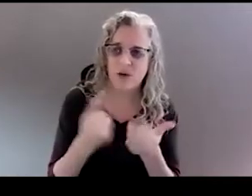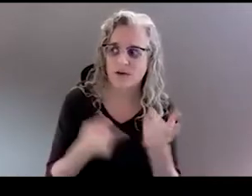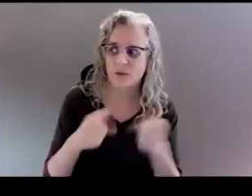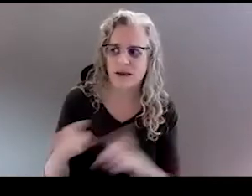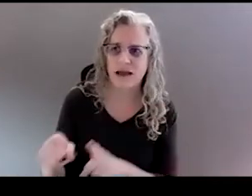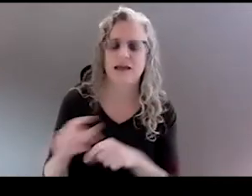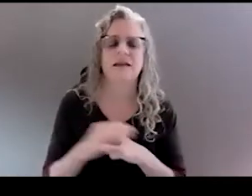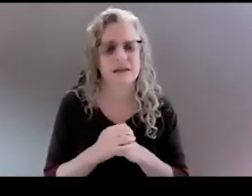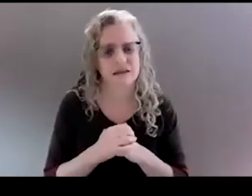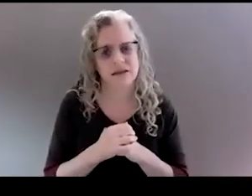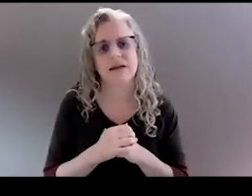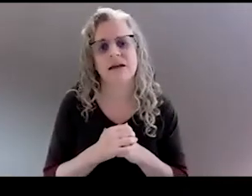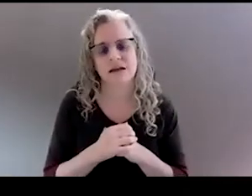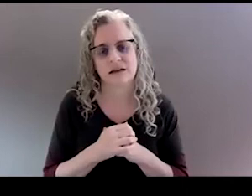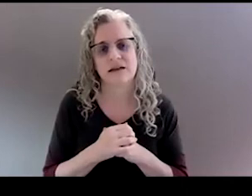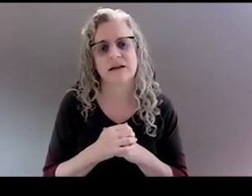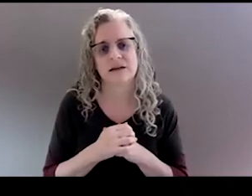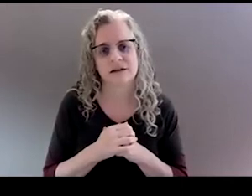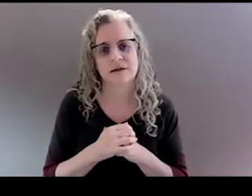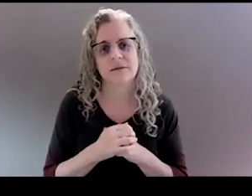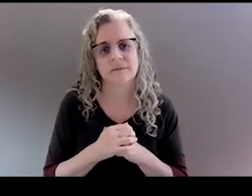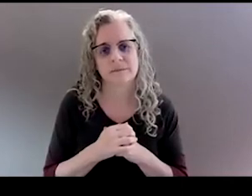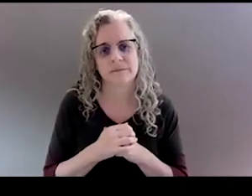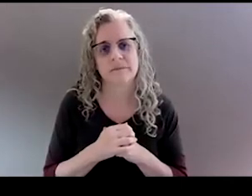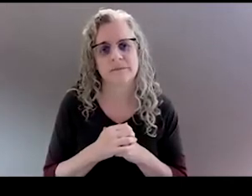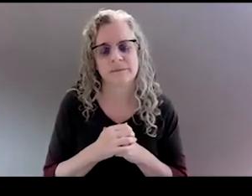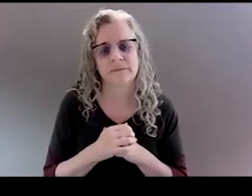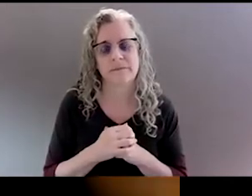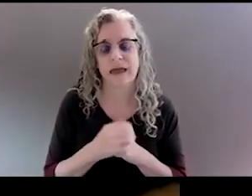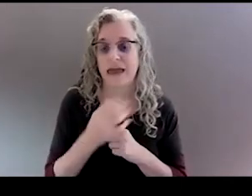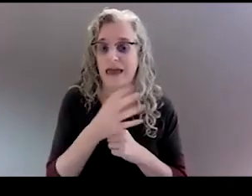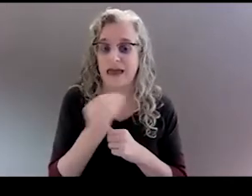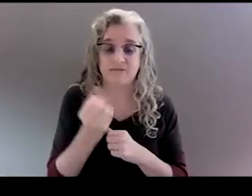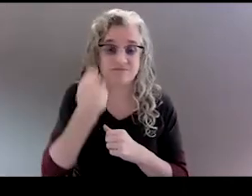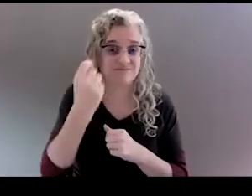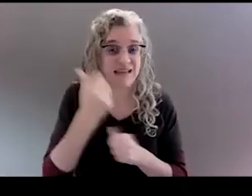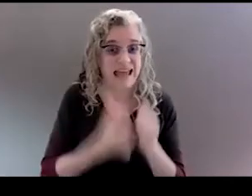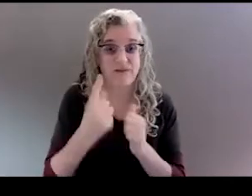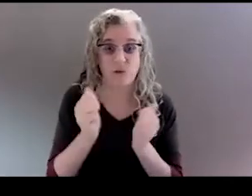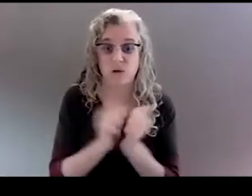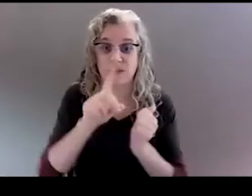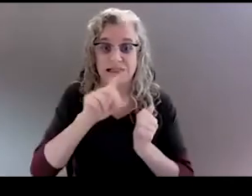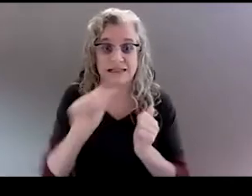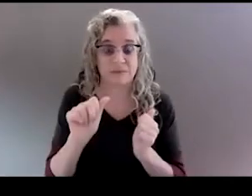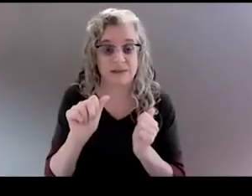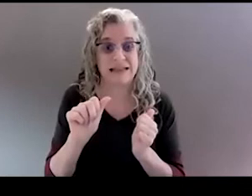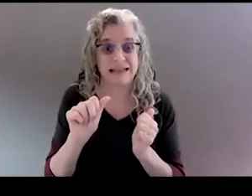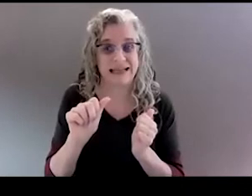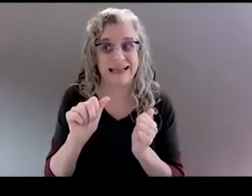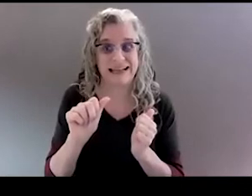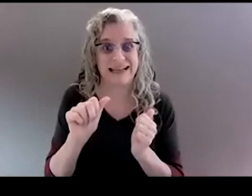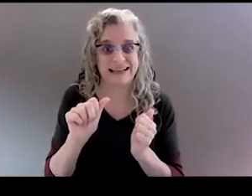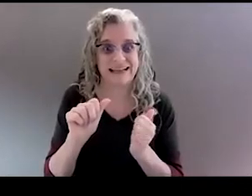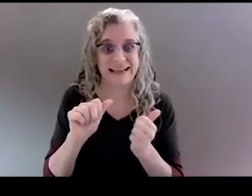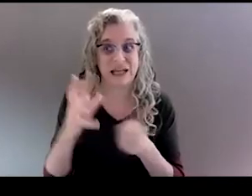redefining and making sure that recognizing that everybody with a disability is actually a bigger group than before, so that we can come up with some